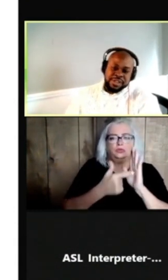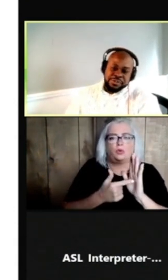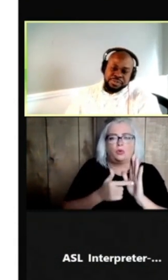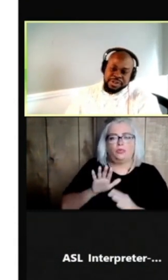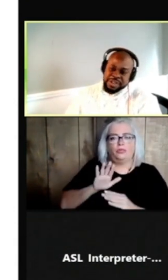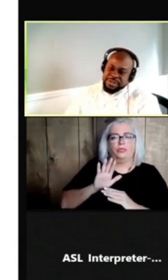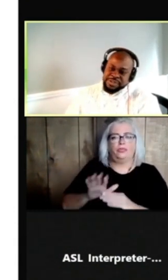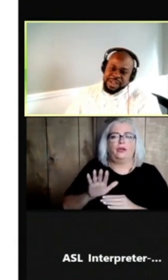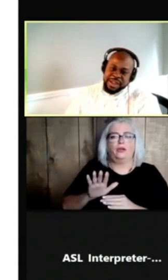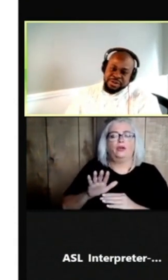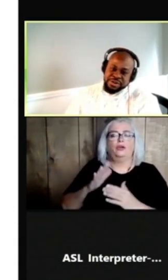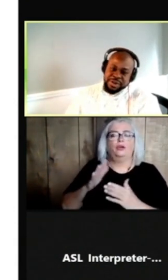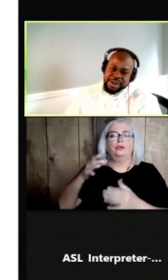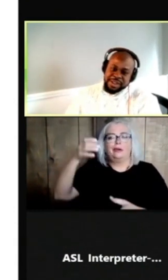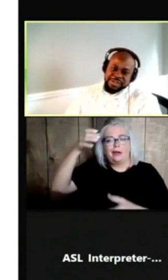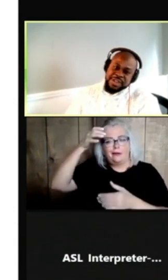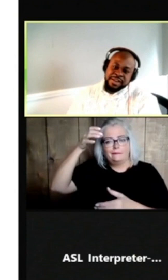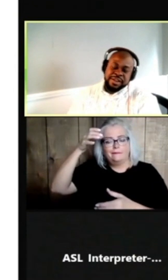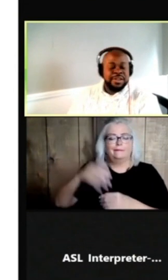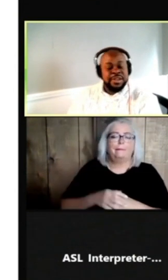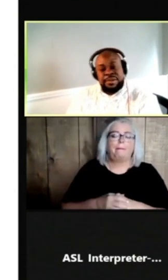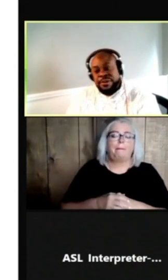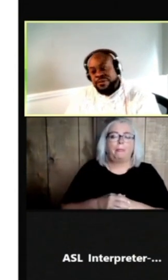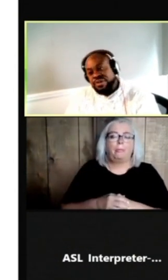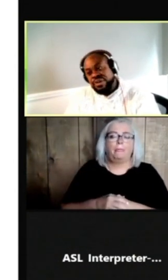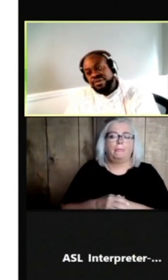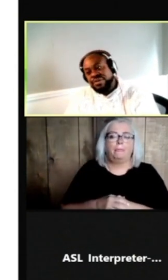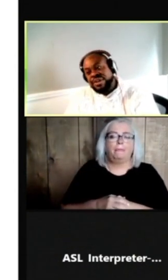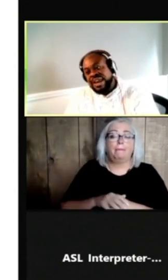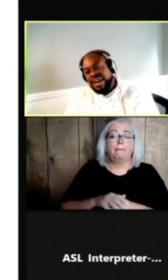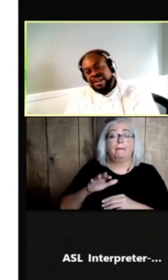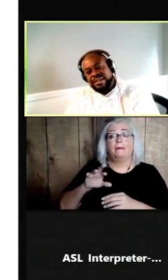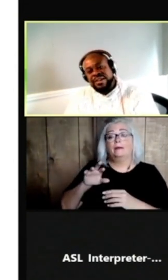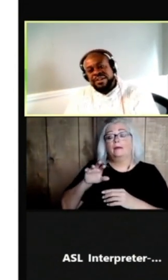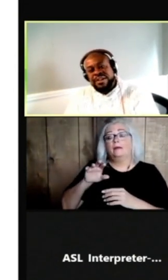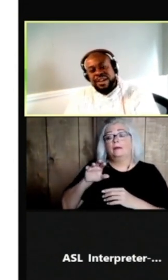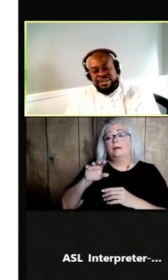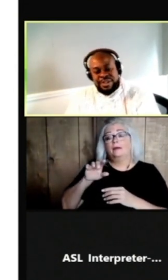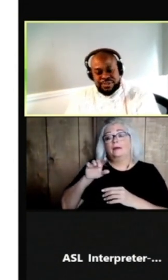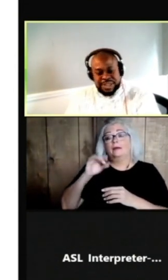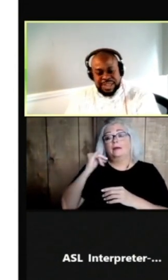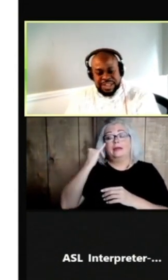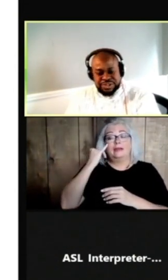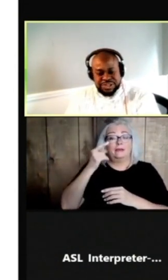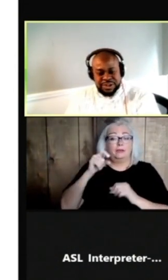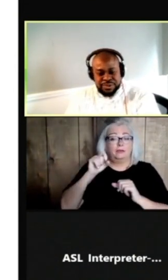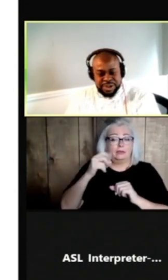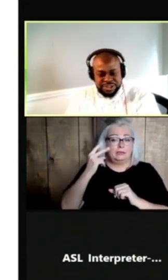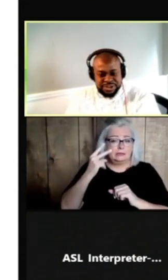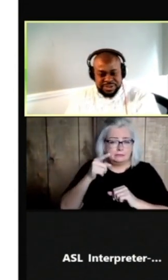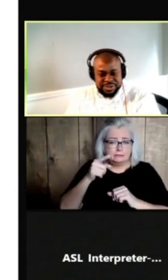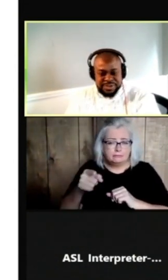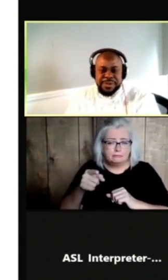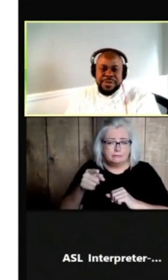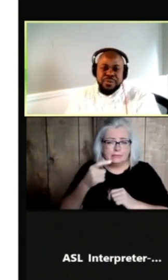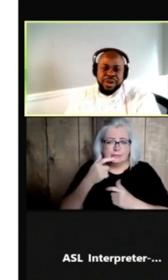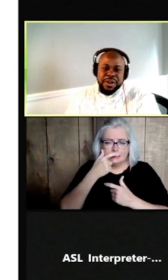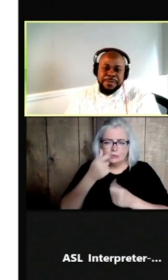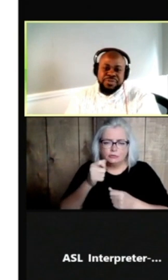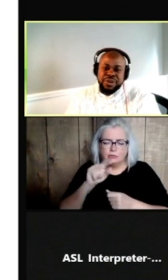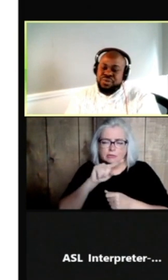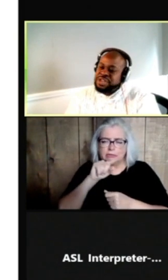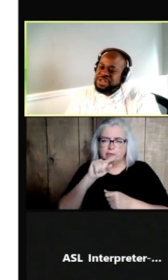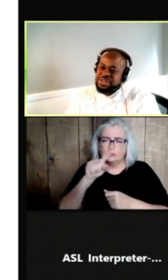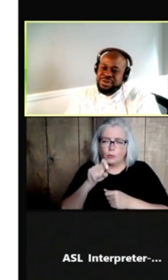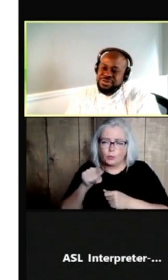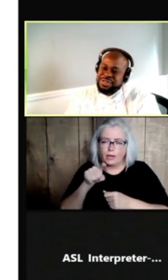what's on this particular slide on the right-hand side, but for those who can, is these really interesting questions